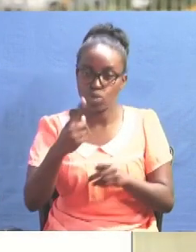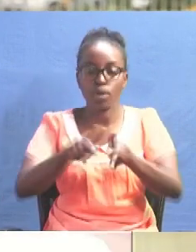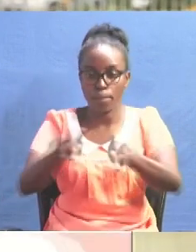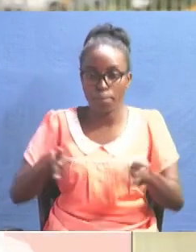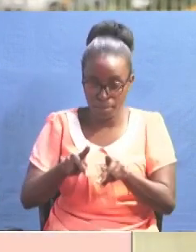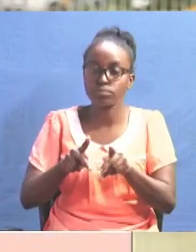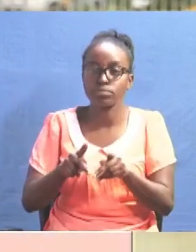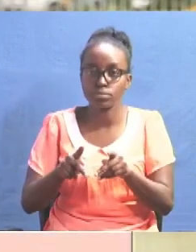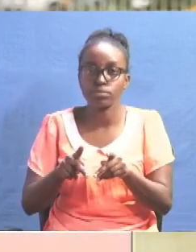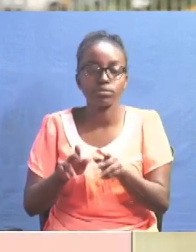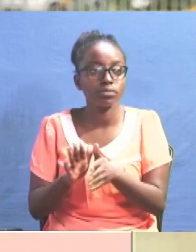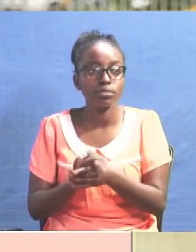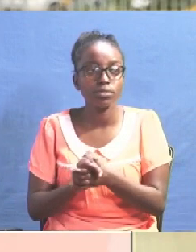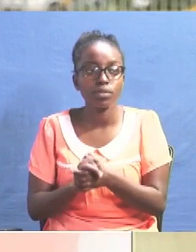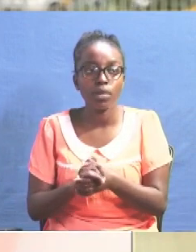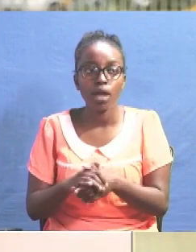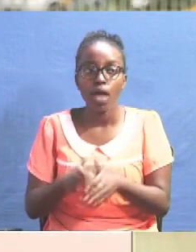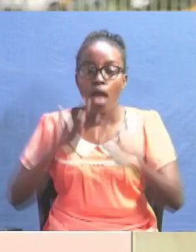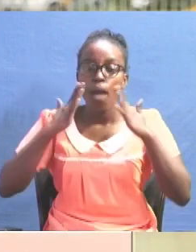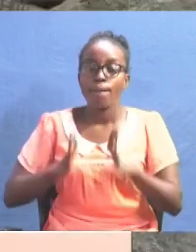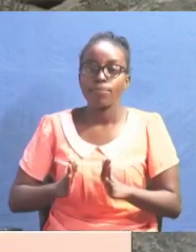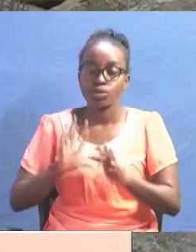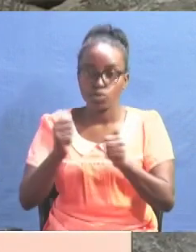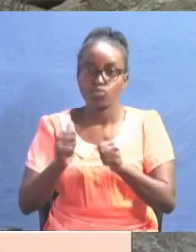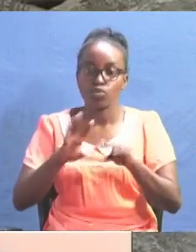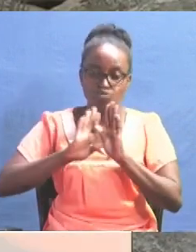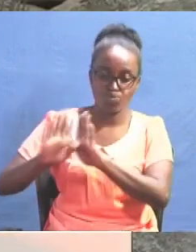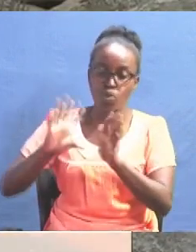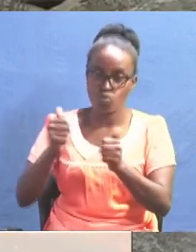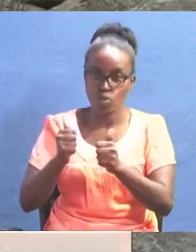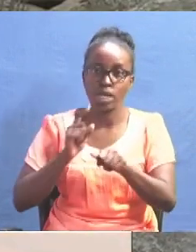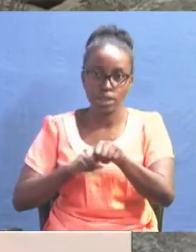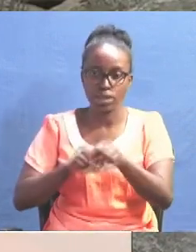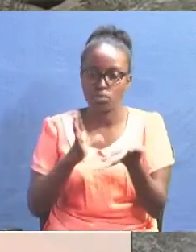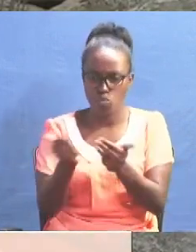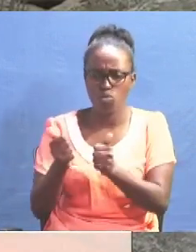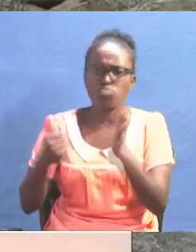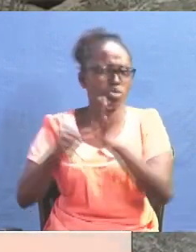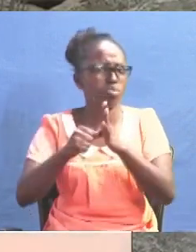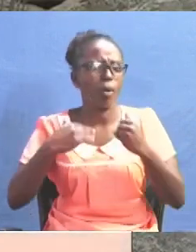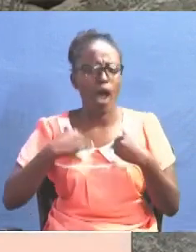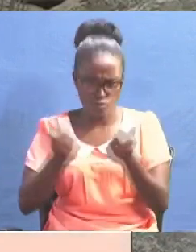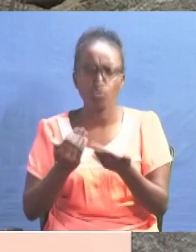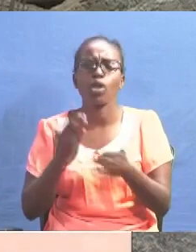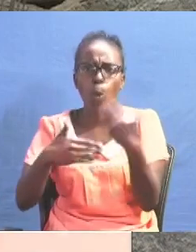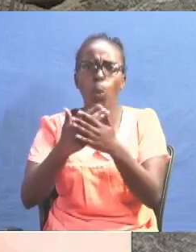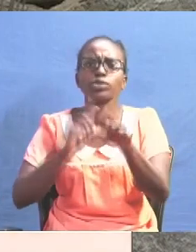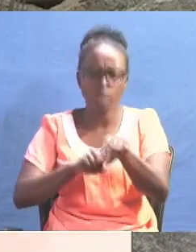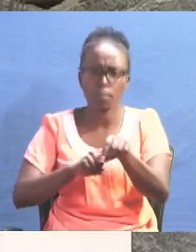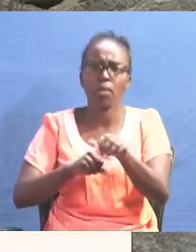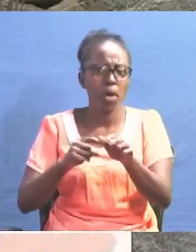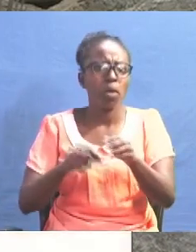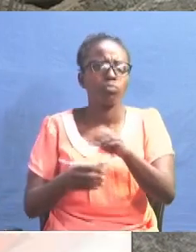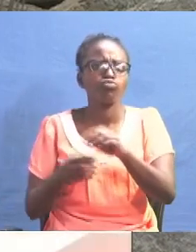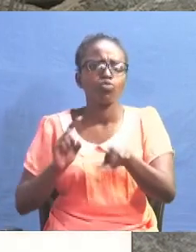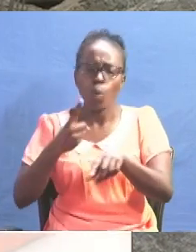probably that this person who left involuntarily. Tukio hili la kusikitisha si la pekee, kwani kumekuwa kukiripotiwa